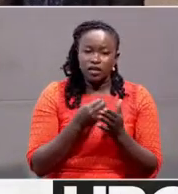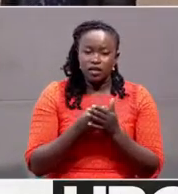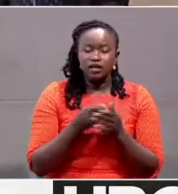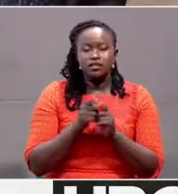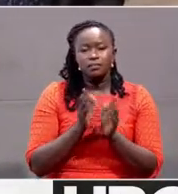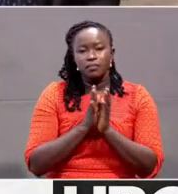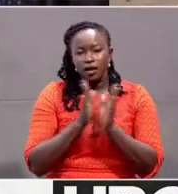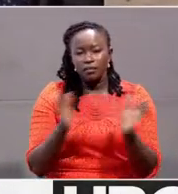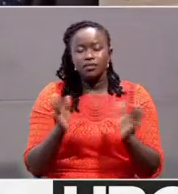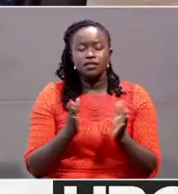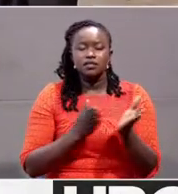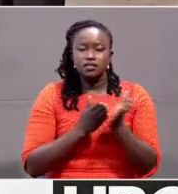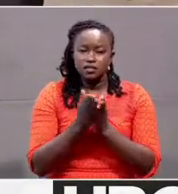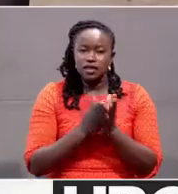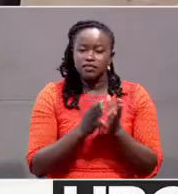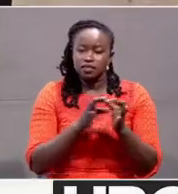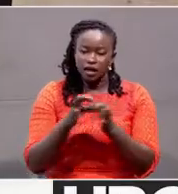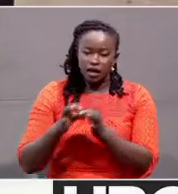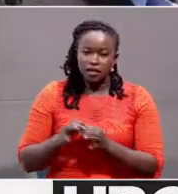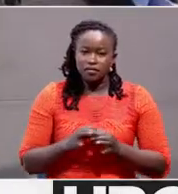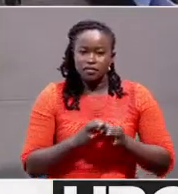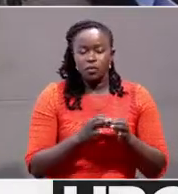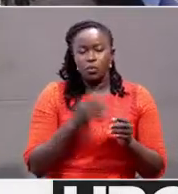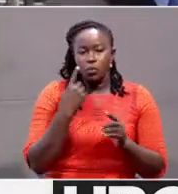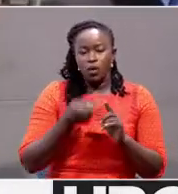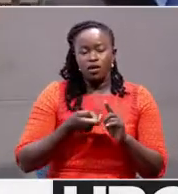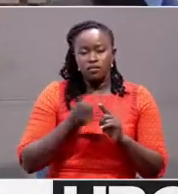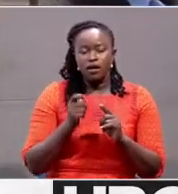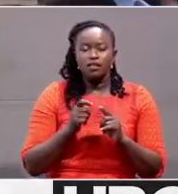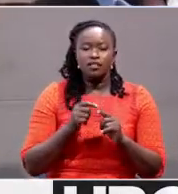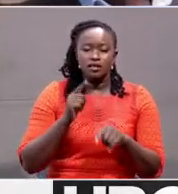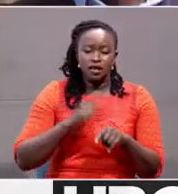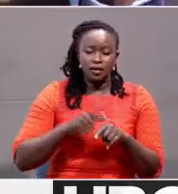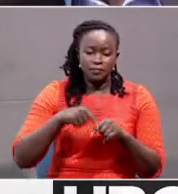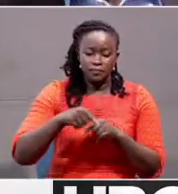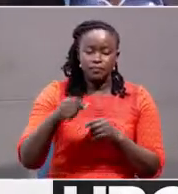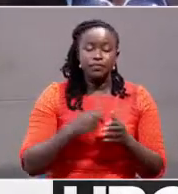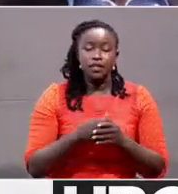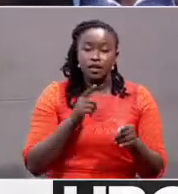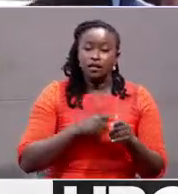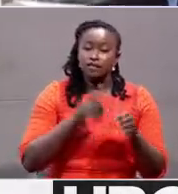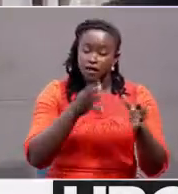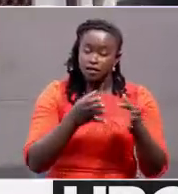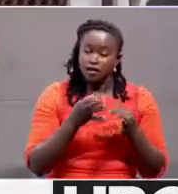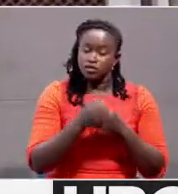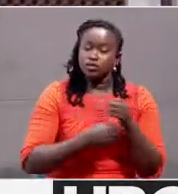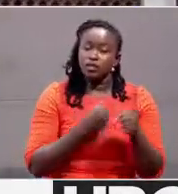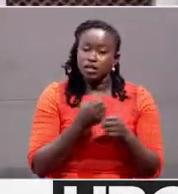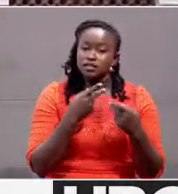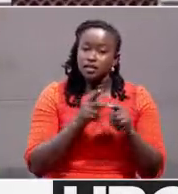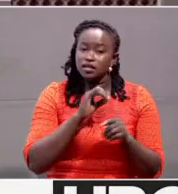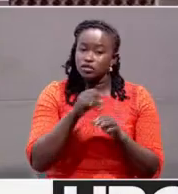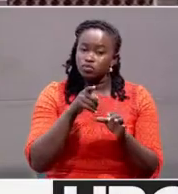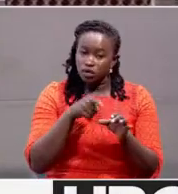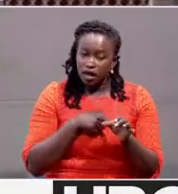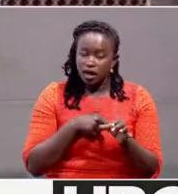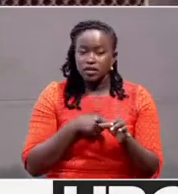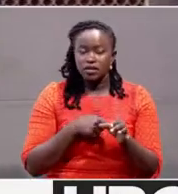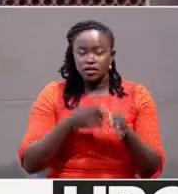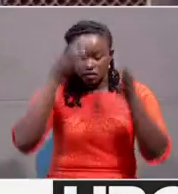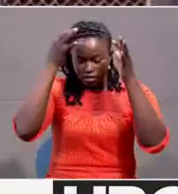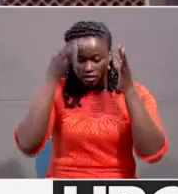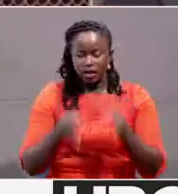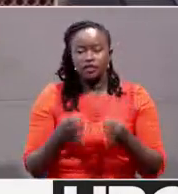Public Service harmonize in a month's time. No, when the financial year started in July, the decision to pay